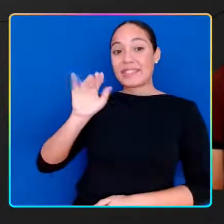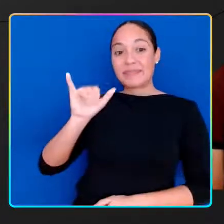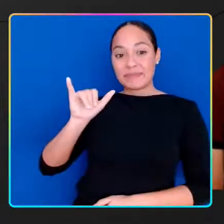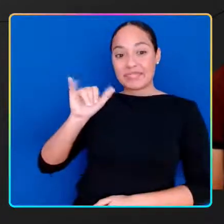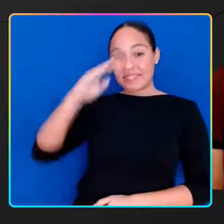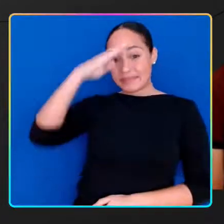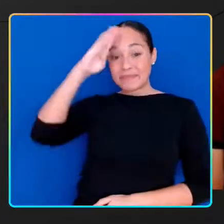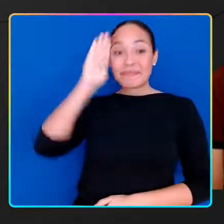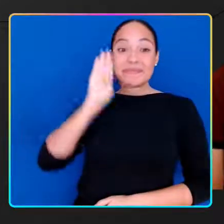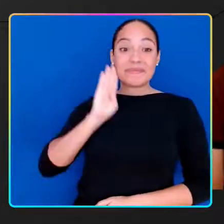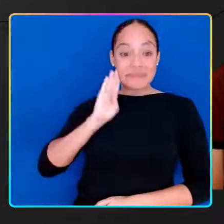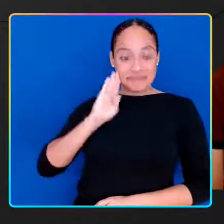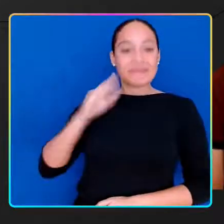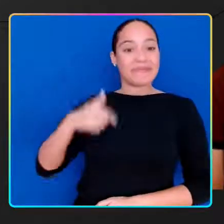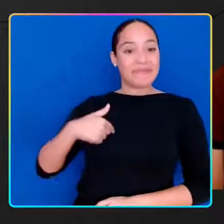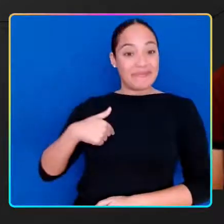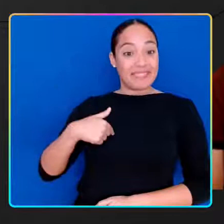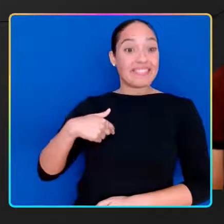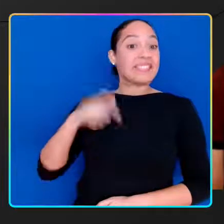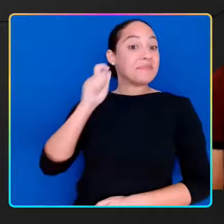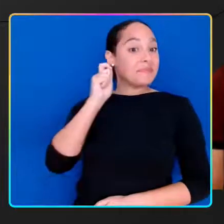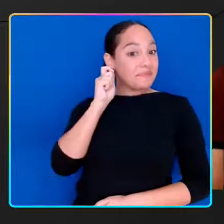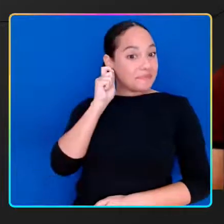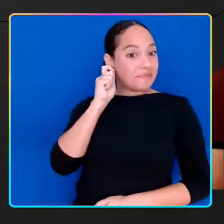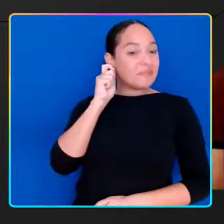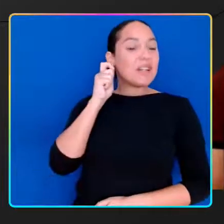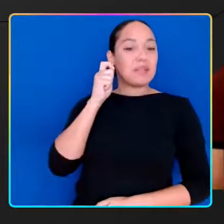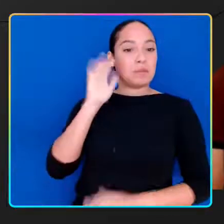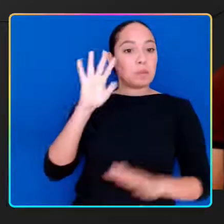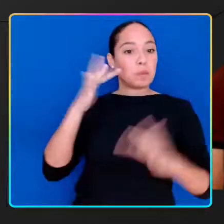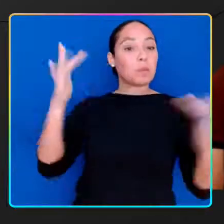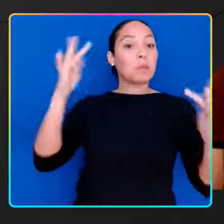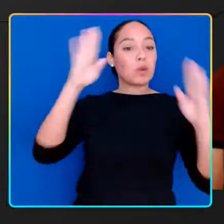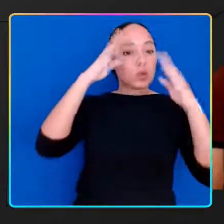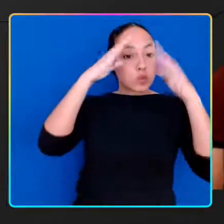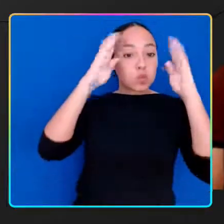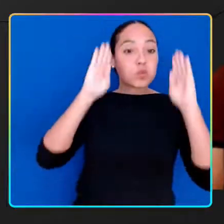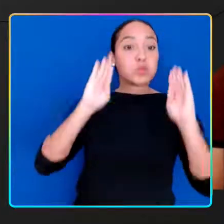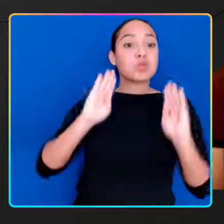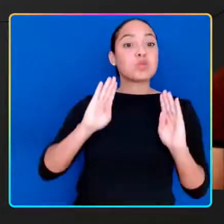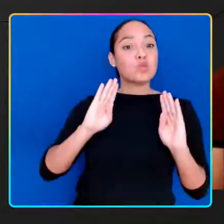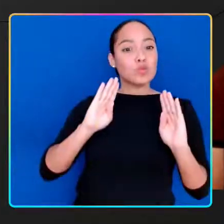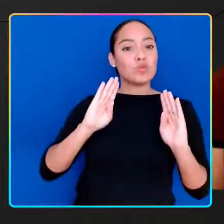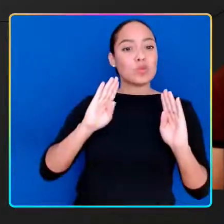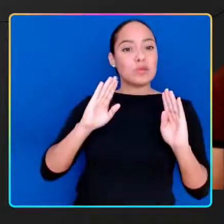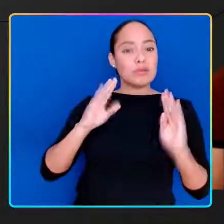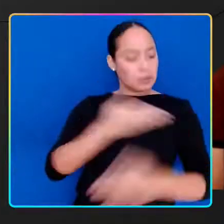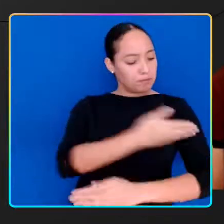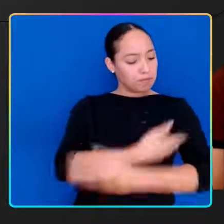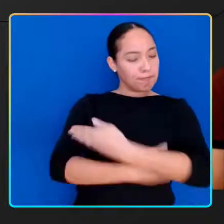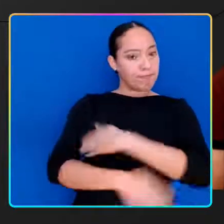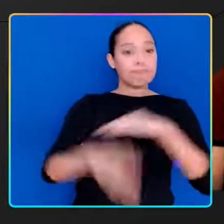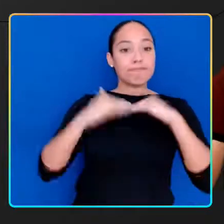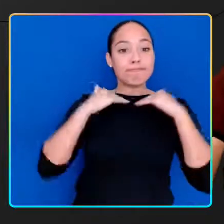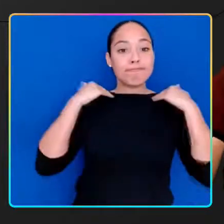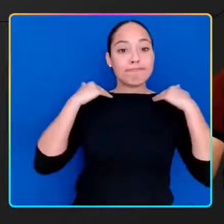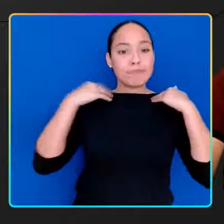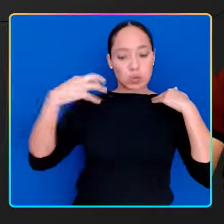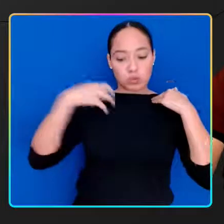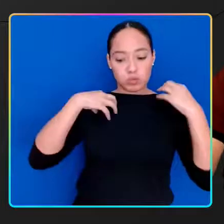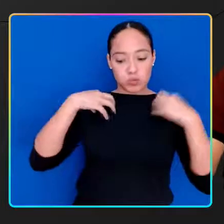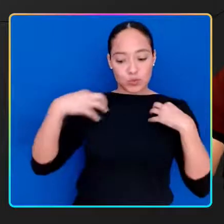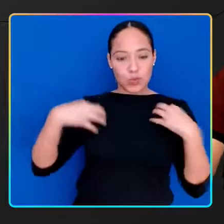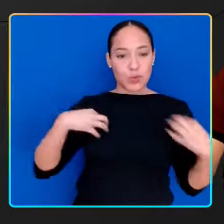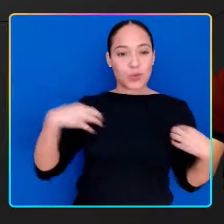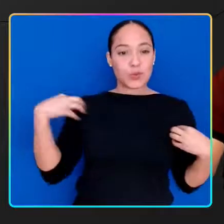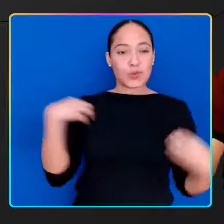a quite a mix of colours actually. We've got a light blue, black, pink, sort of leopard print, to actually match our